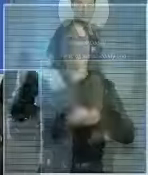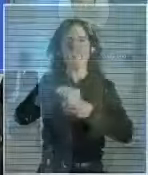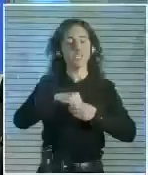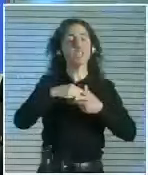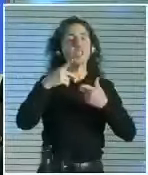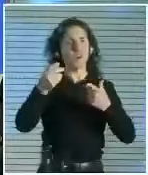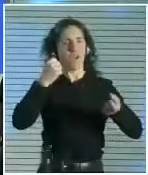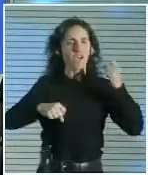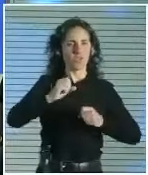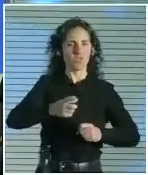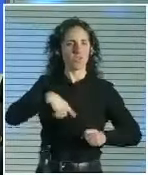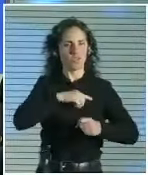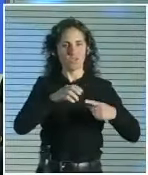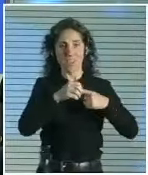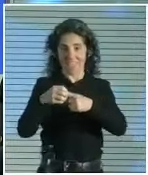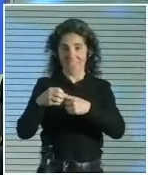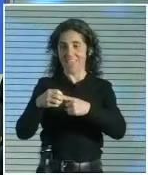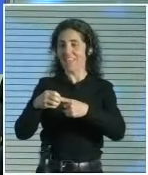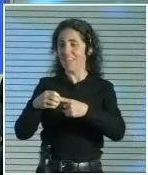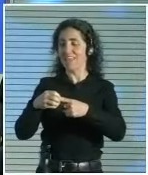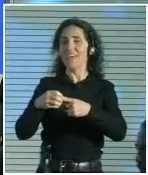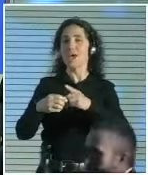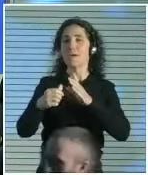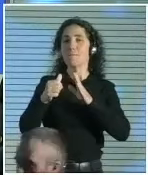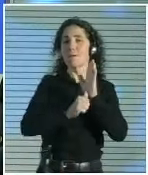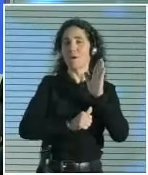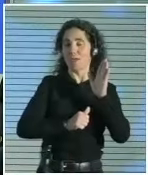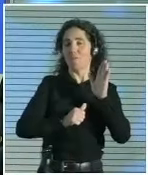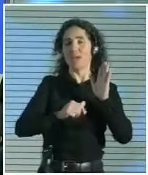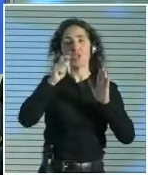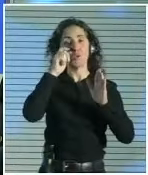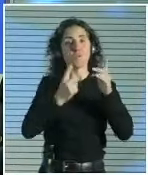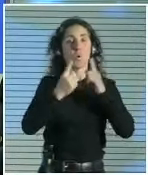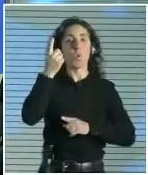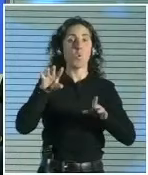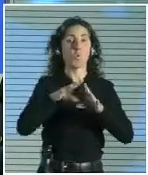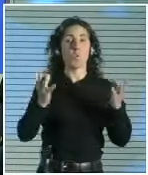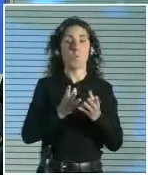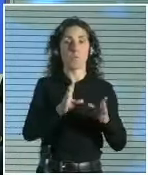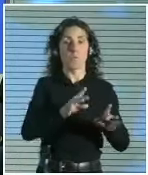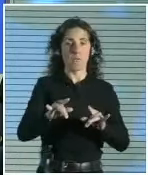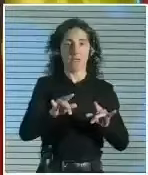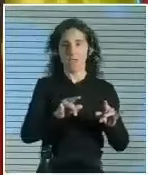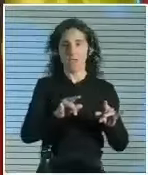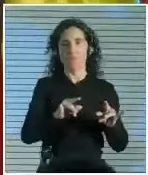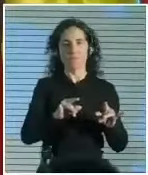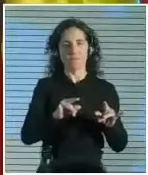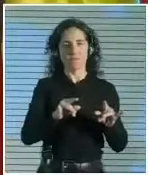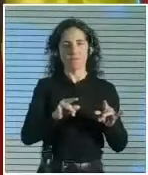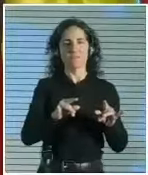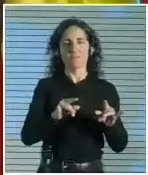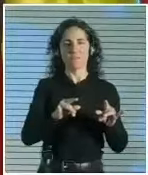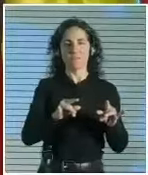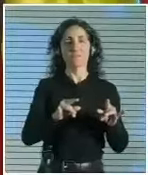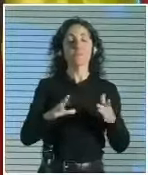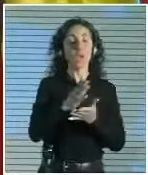One Planet Sustainable Tourism Program, and that I have the pleasure to coordinate. All of those frameworks will be part of our discussion today,